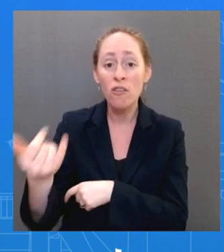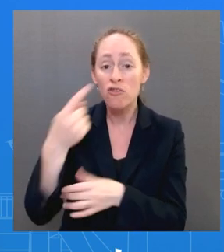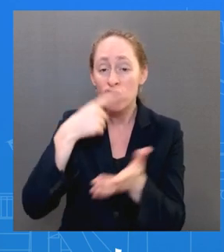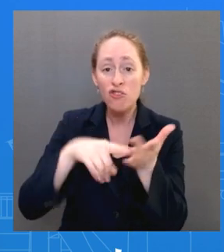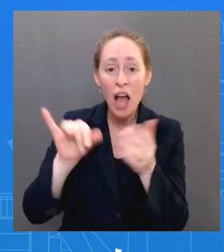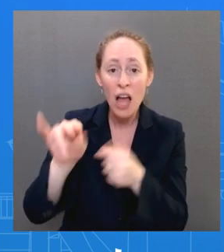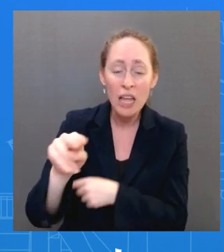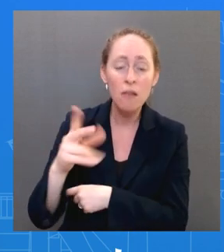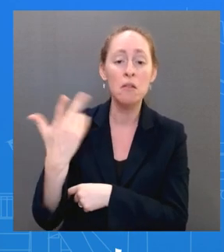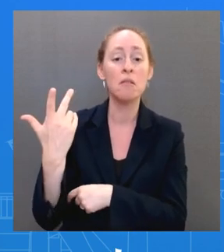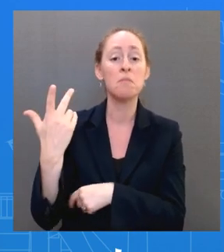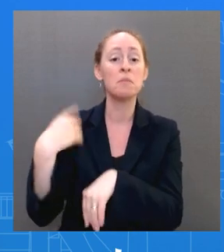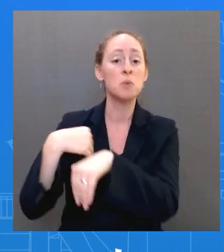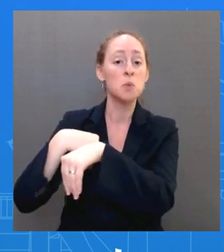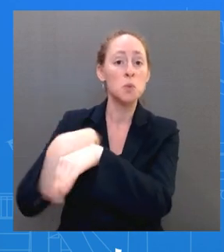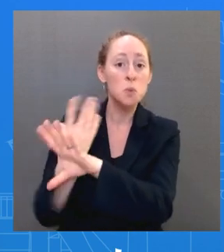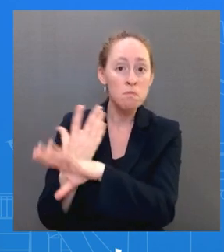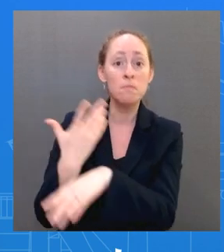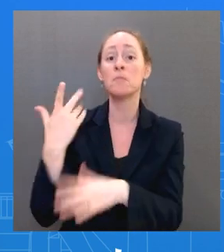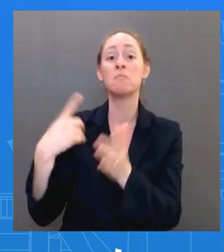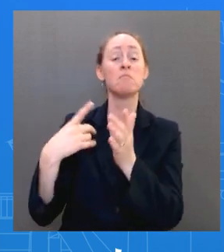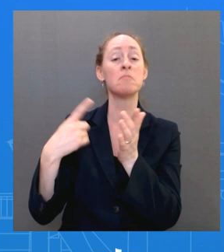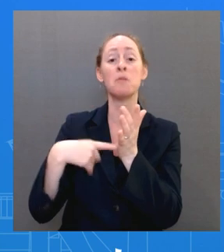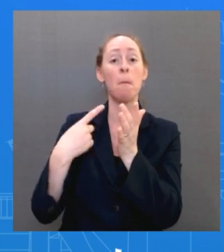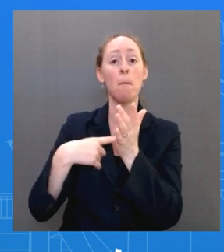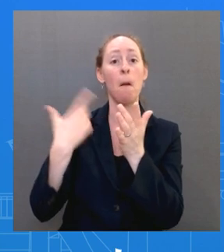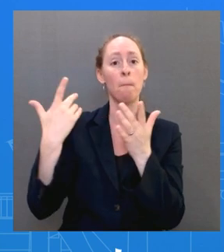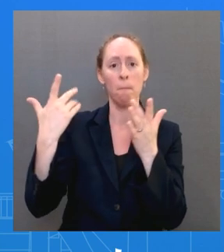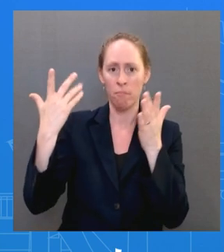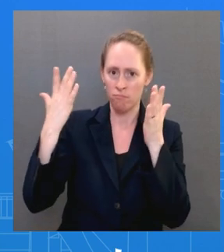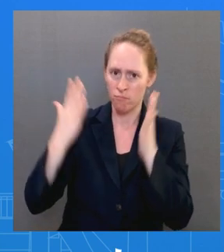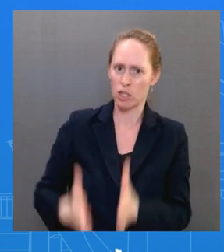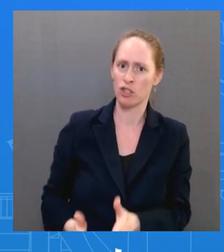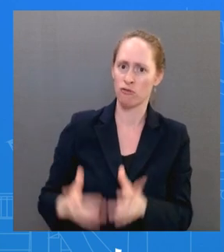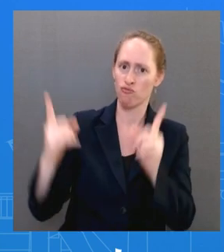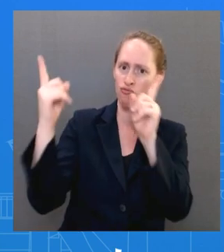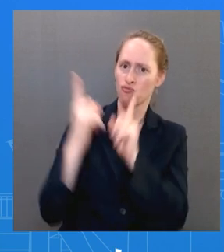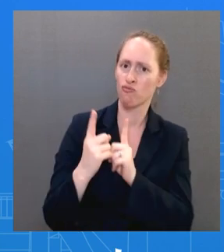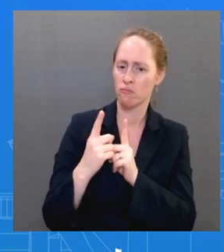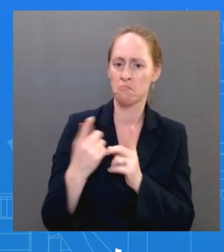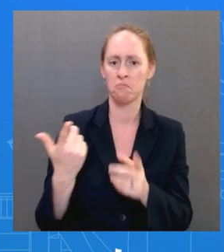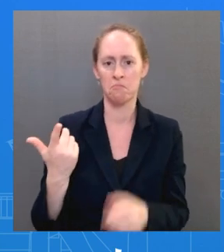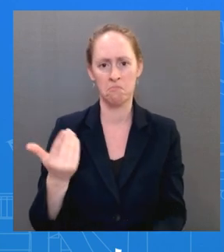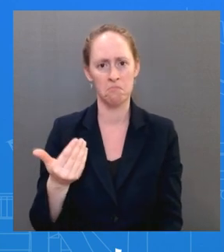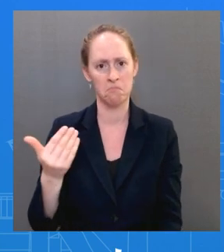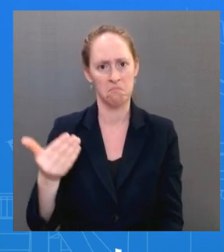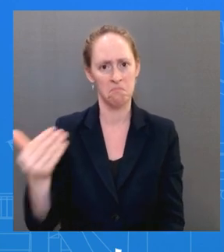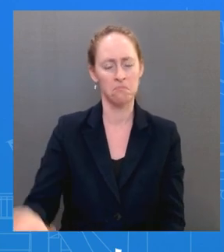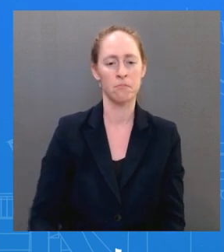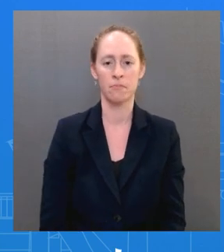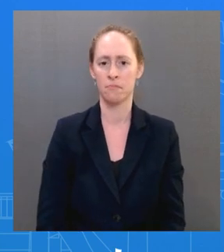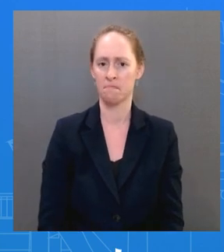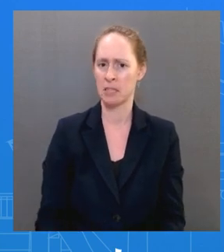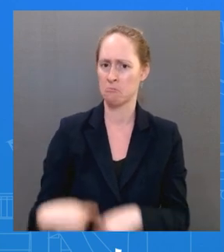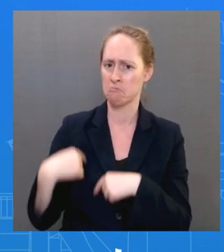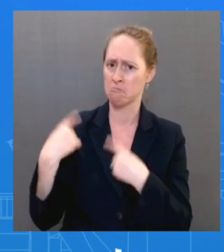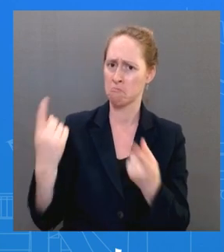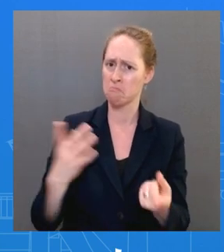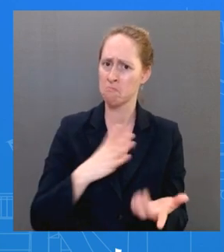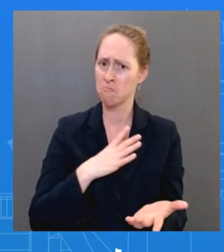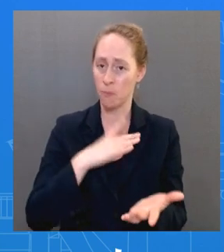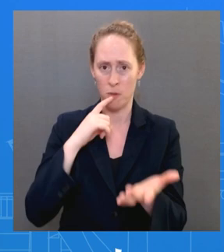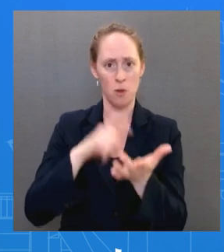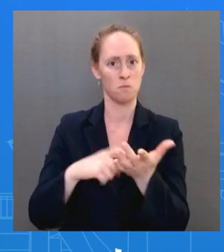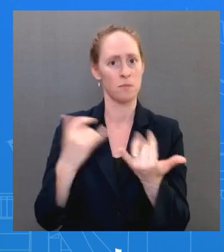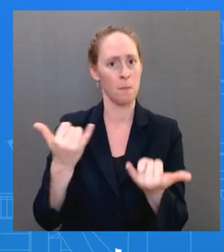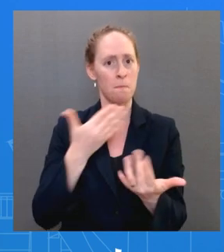really well. So he doesn't need an ongoing, exam all the time. And and obviously he's getting examined at least once a day. But Dr.